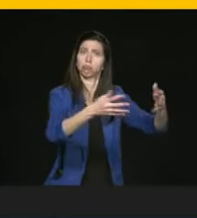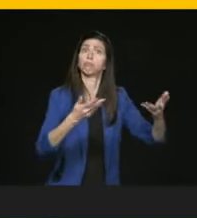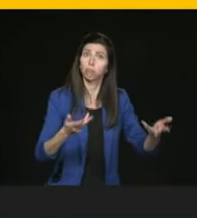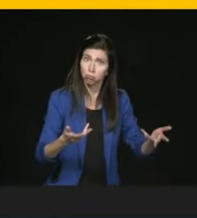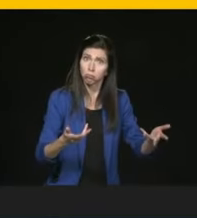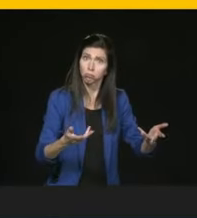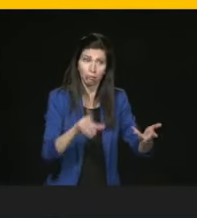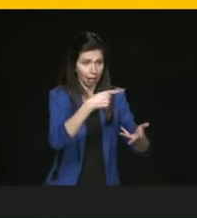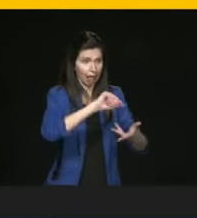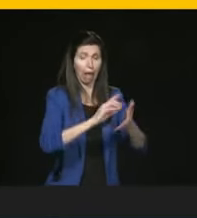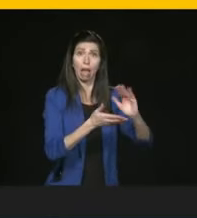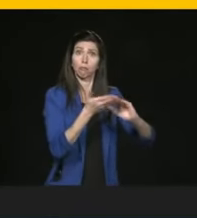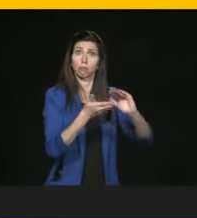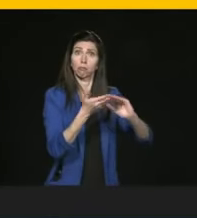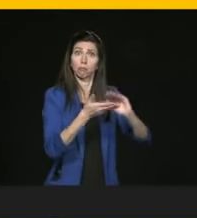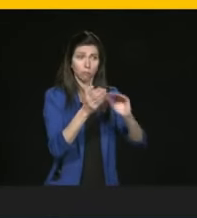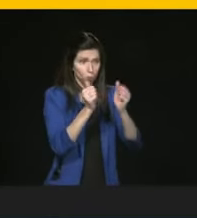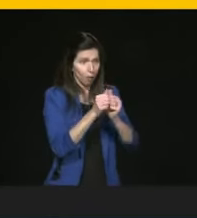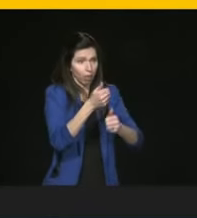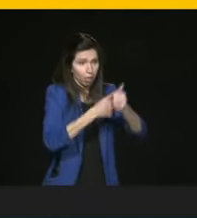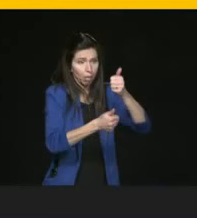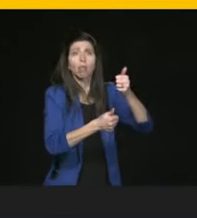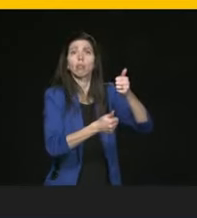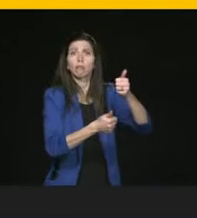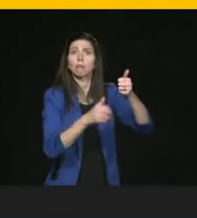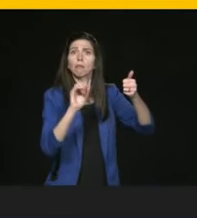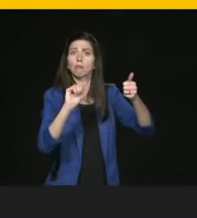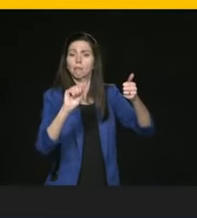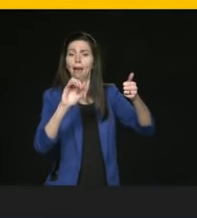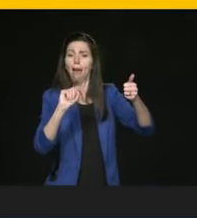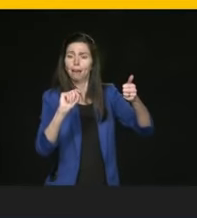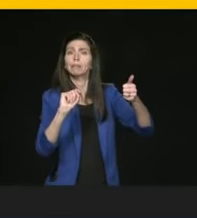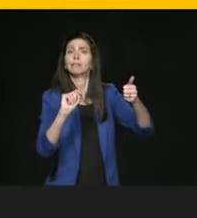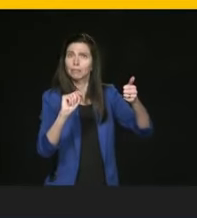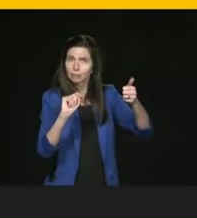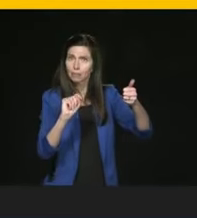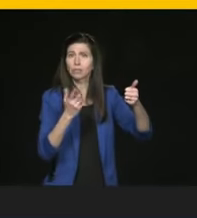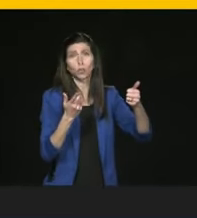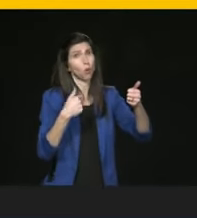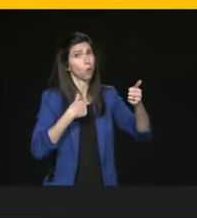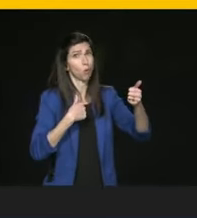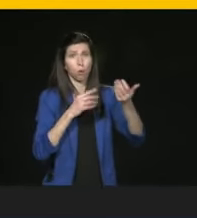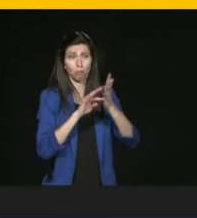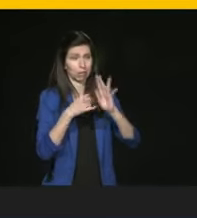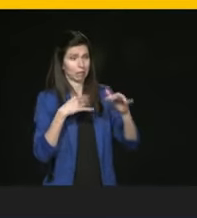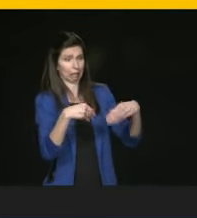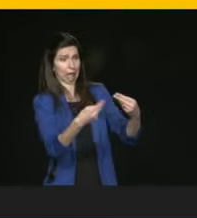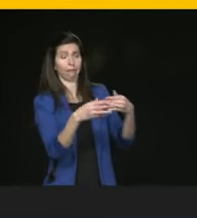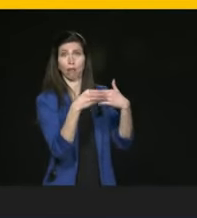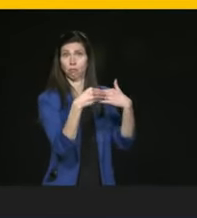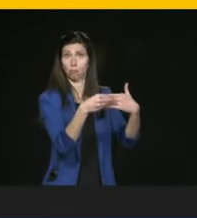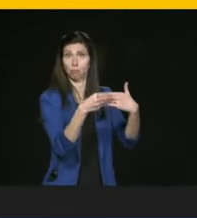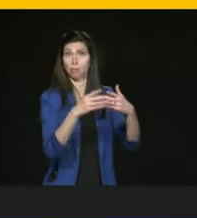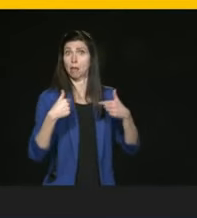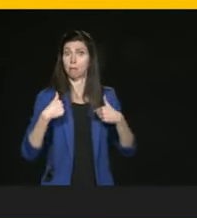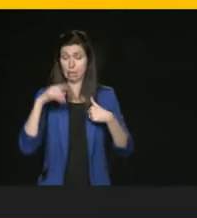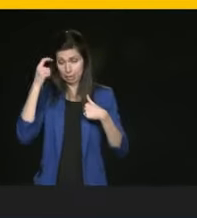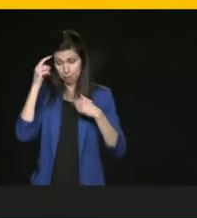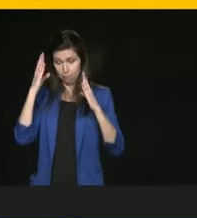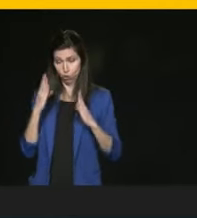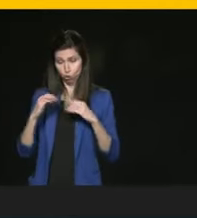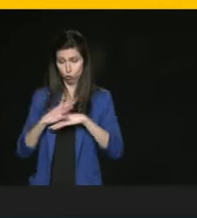give First Nations the flexibility to do that, where I, as the Minister of Indigenous Services, did not have that